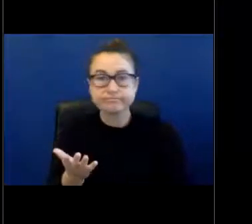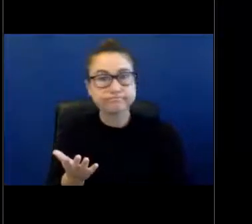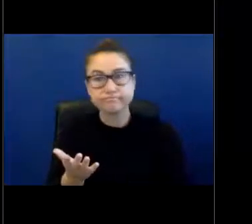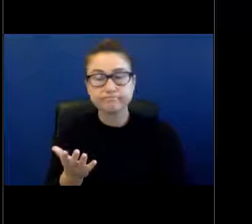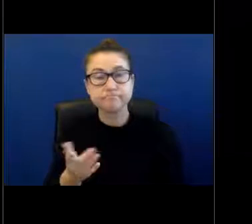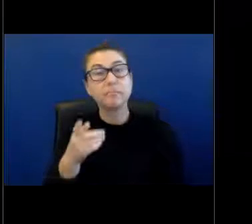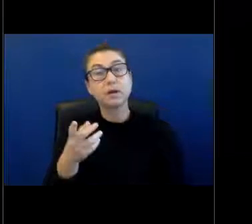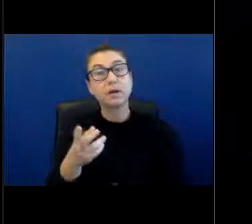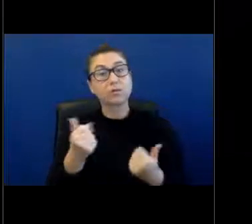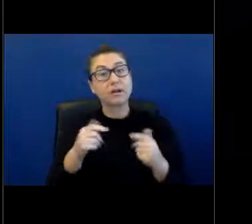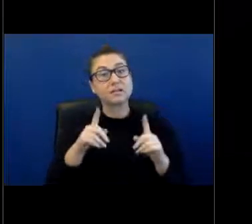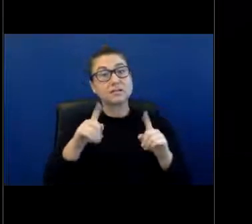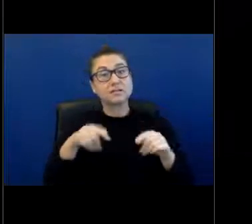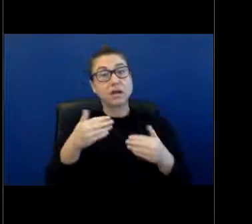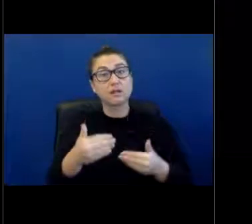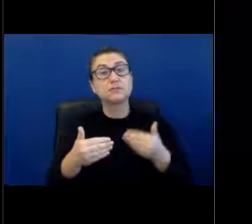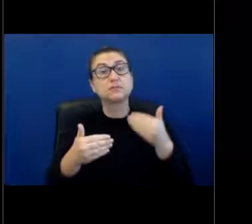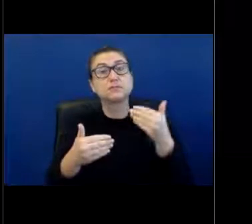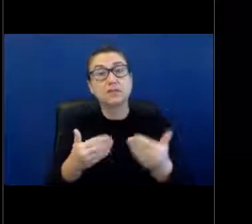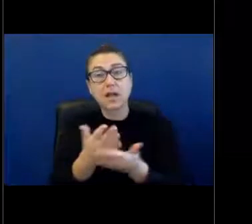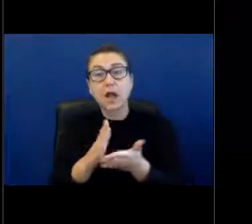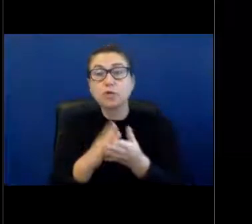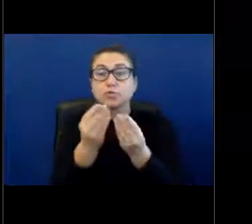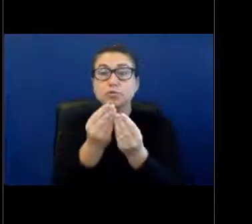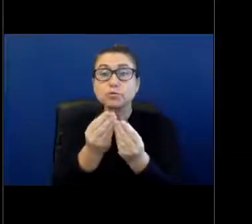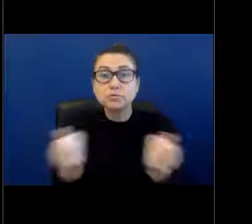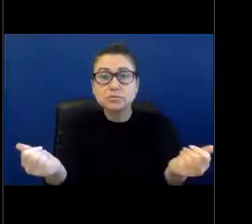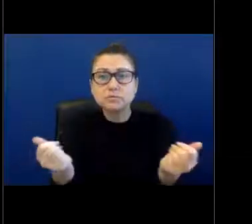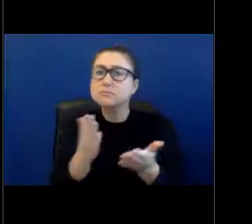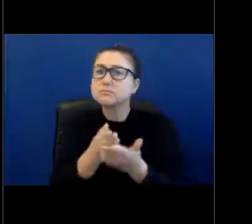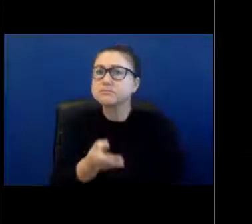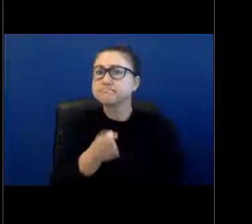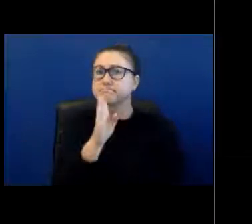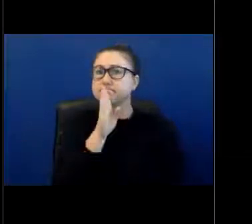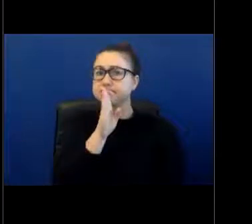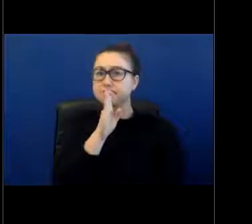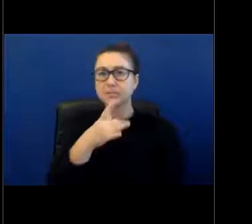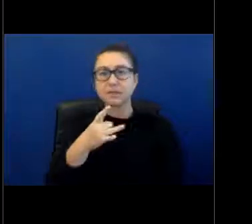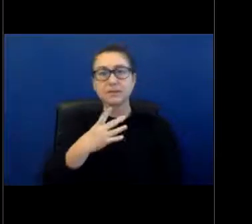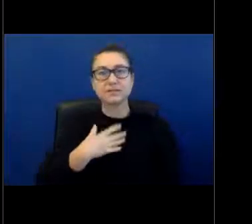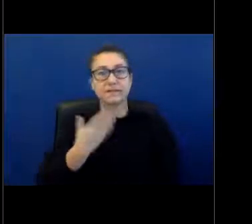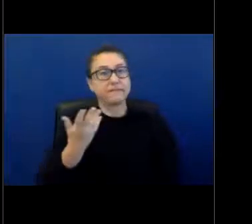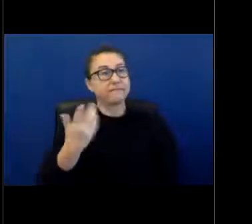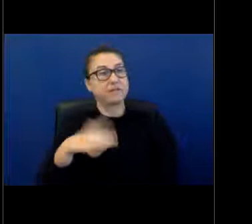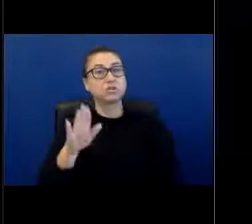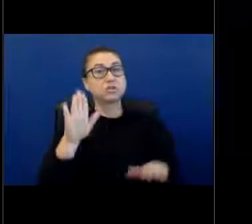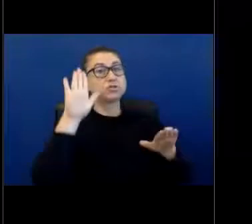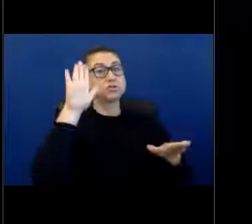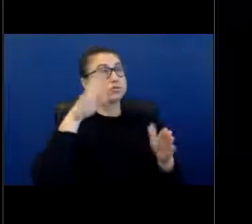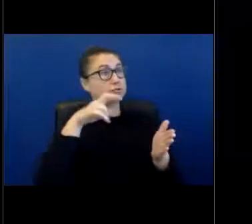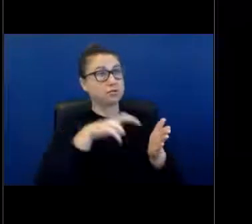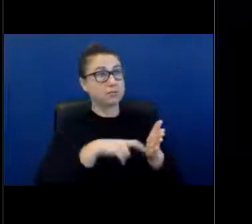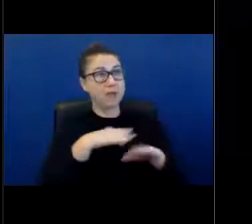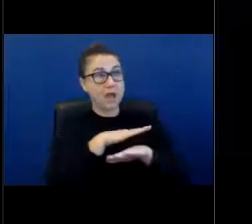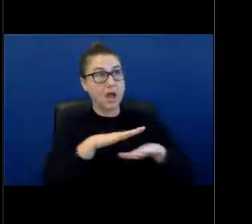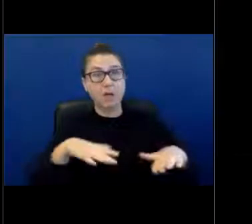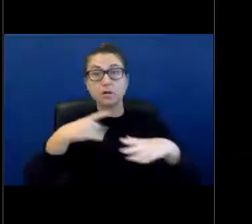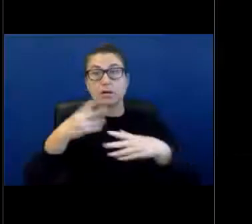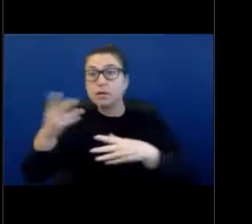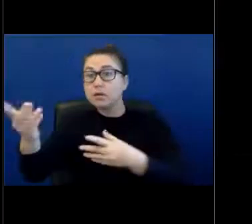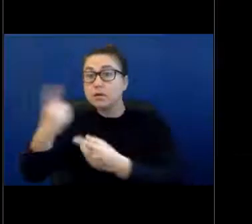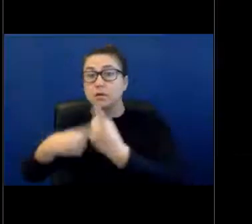It's confidential. As a mediator, I've taken an oath that I won't disclose any details about what takes place in